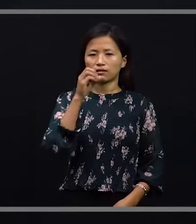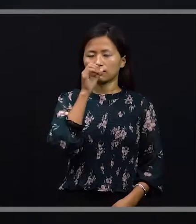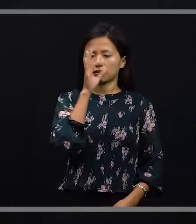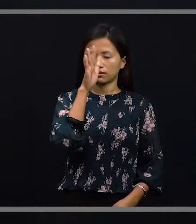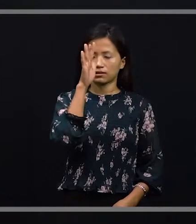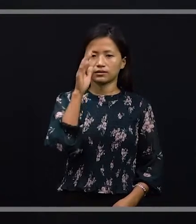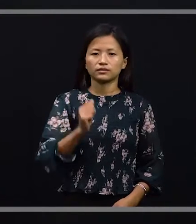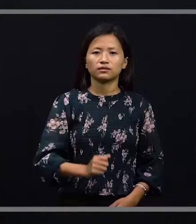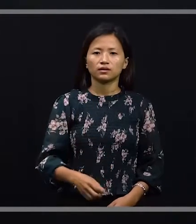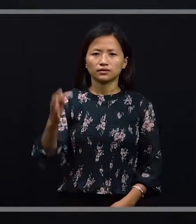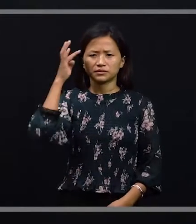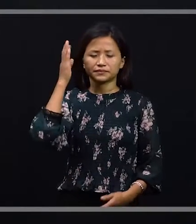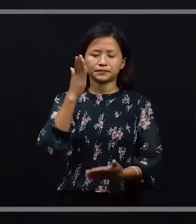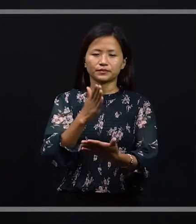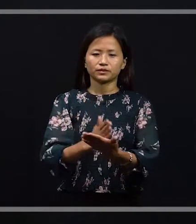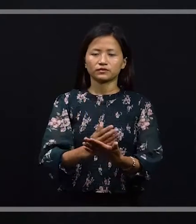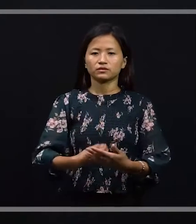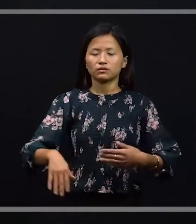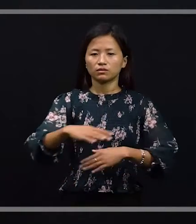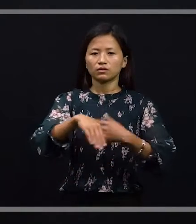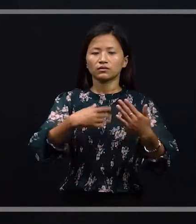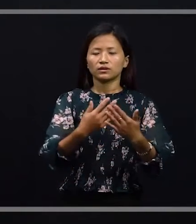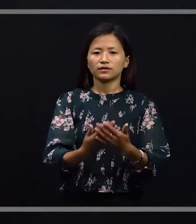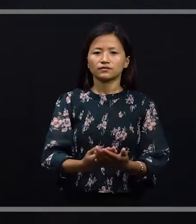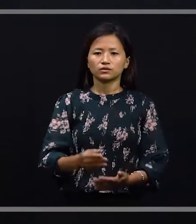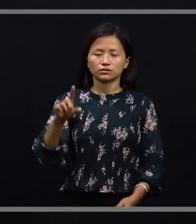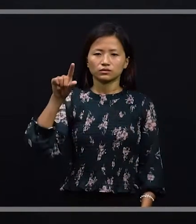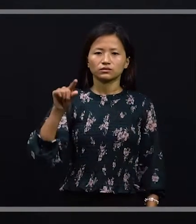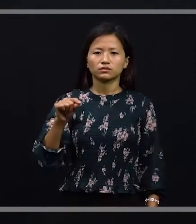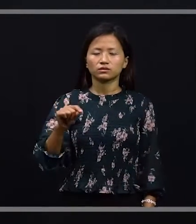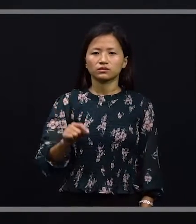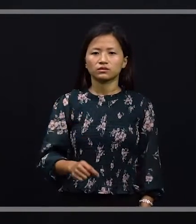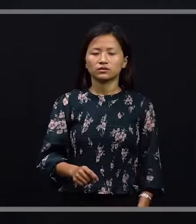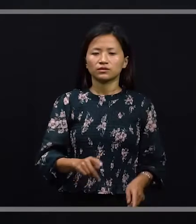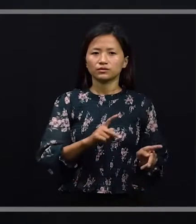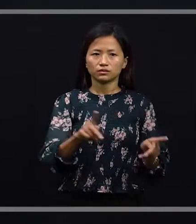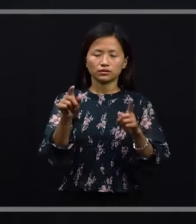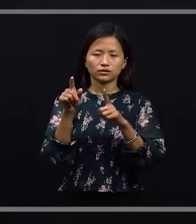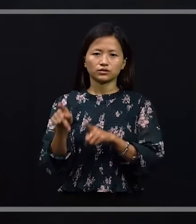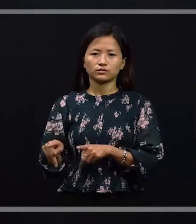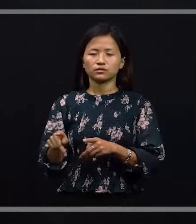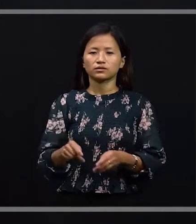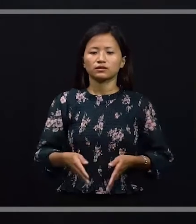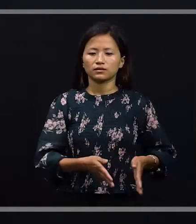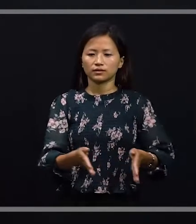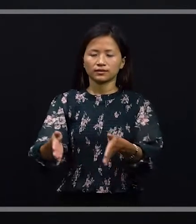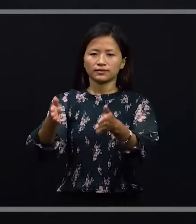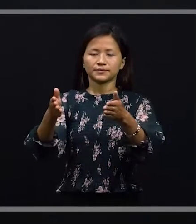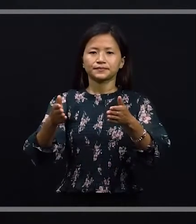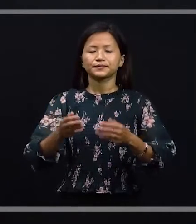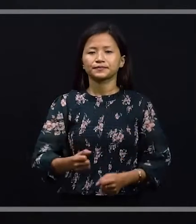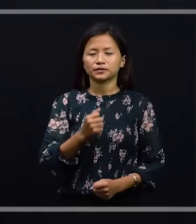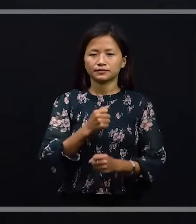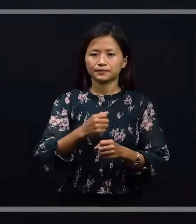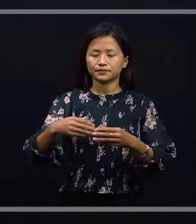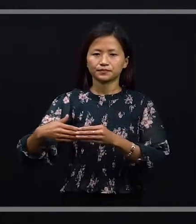there is a case that where the untouchable has to marry a Shudra, then the whole society will stop them and